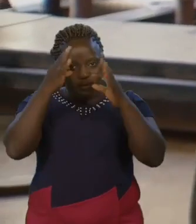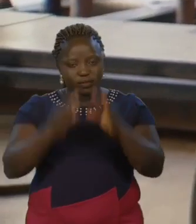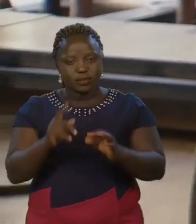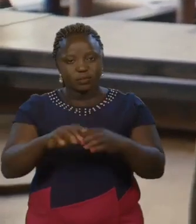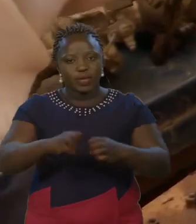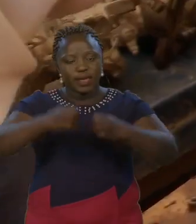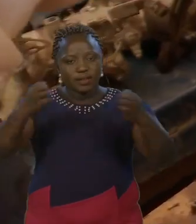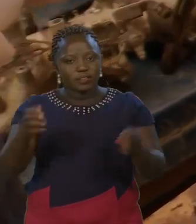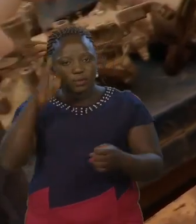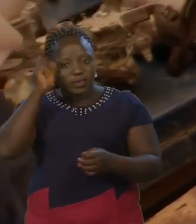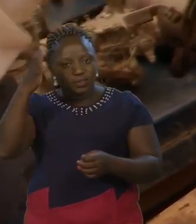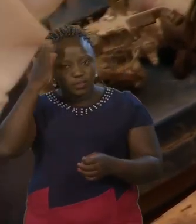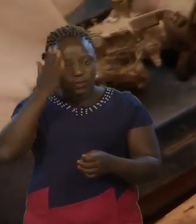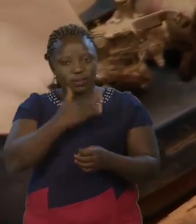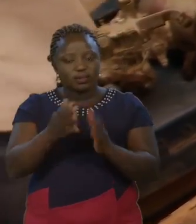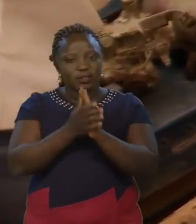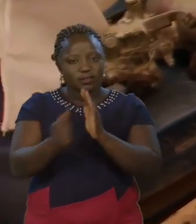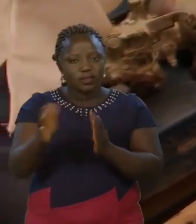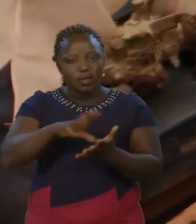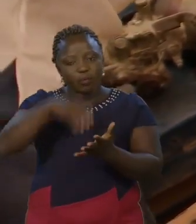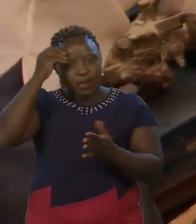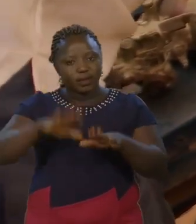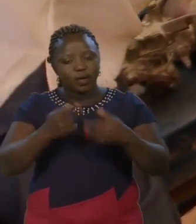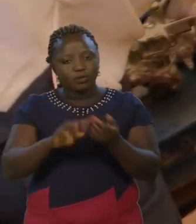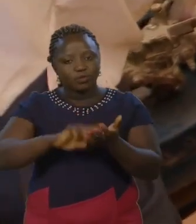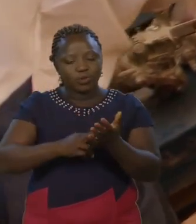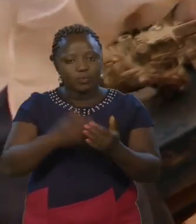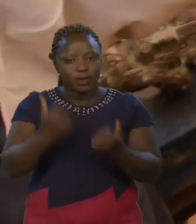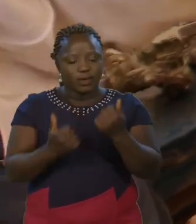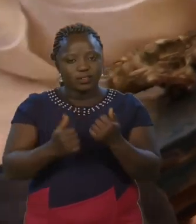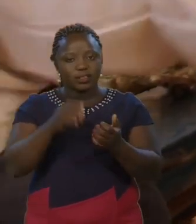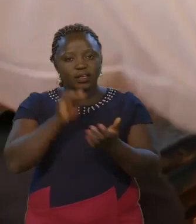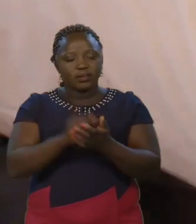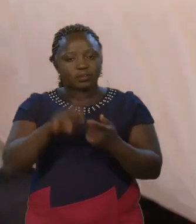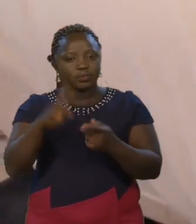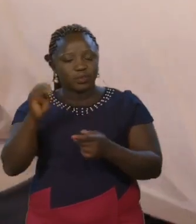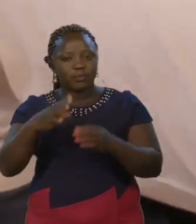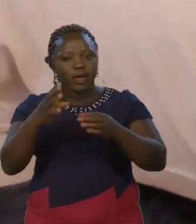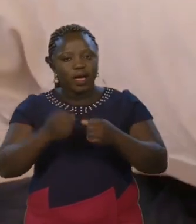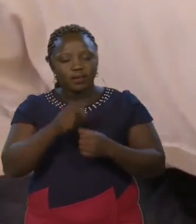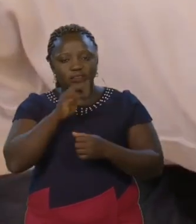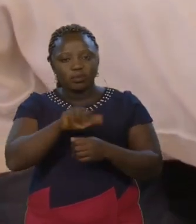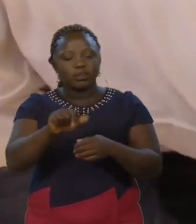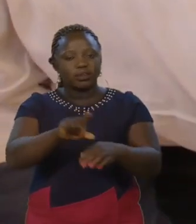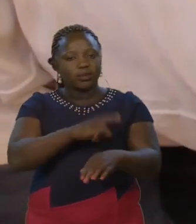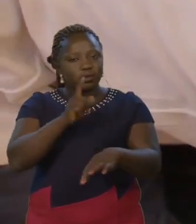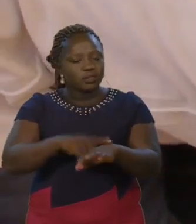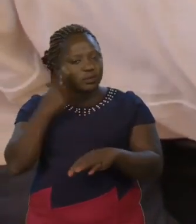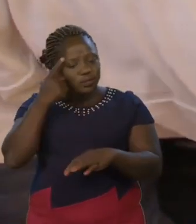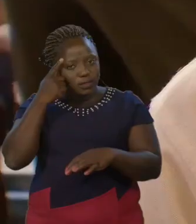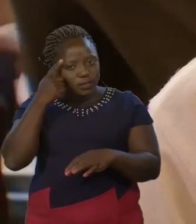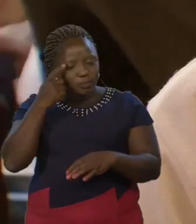his knowledge and skills by learning how to repair cars, which, according to him, has been a long-term